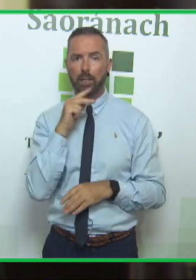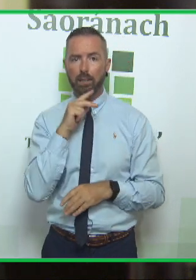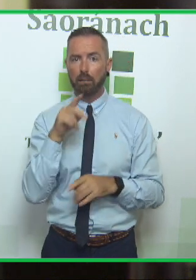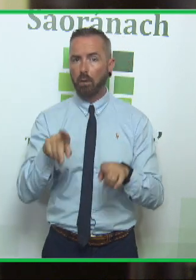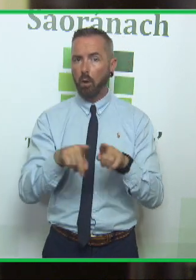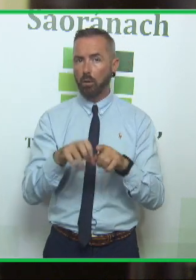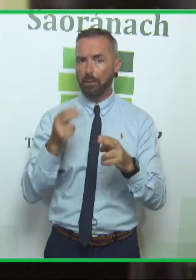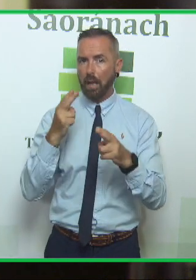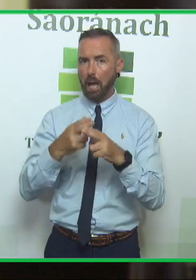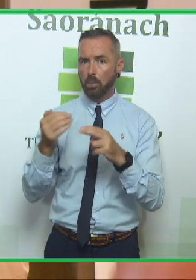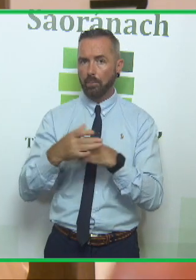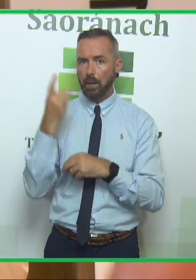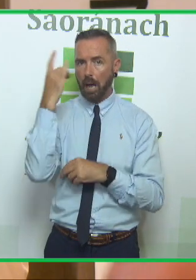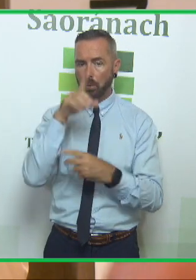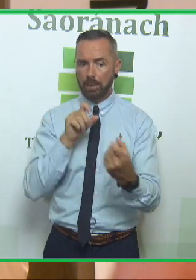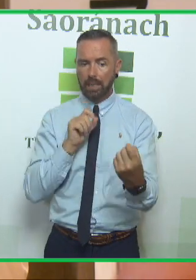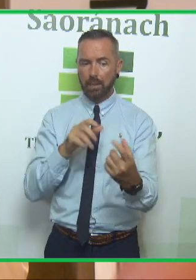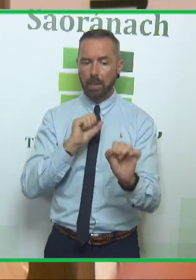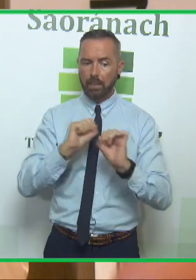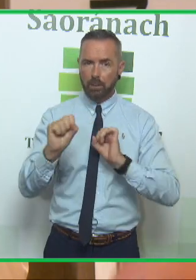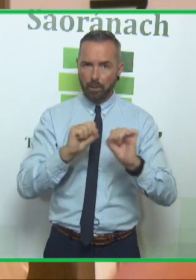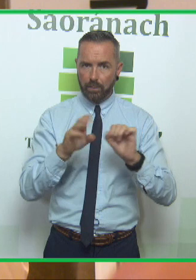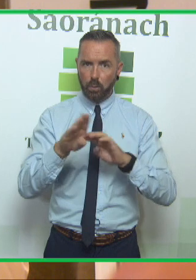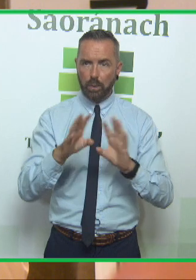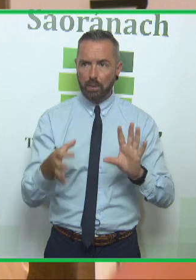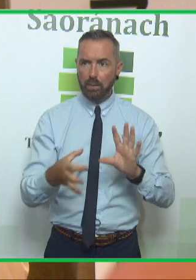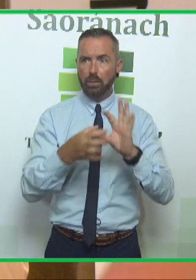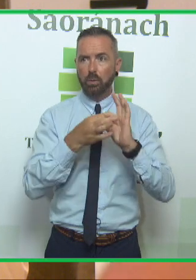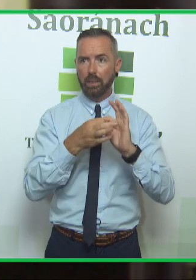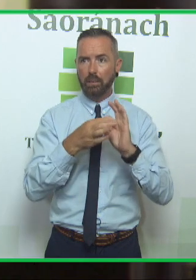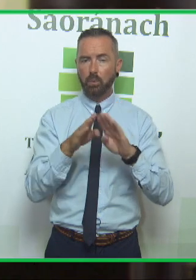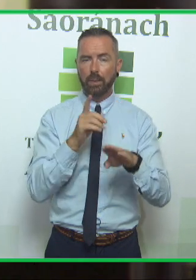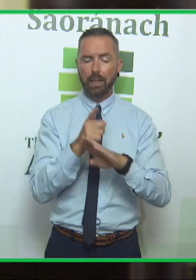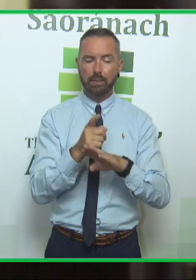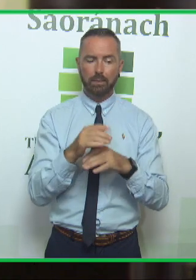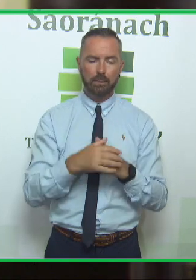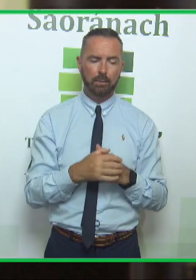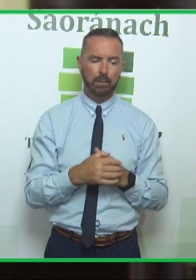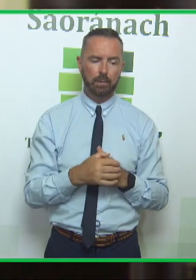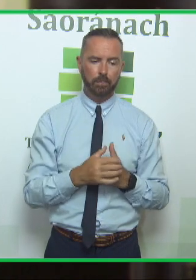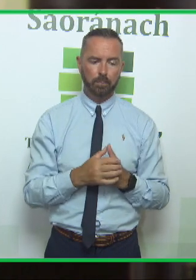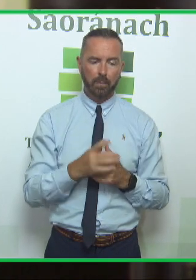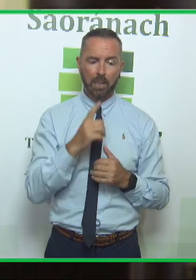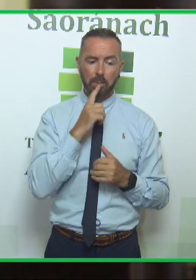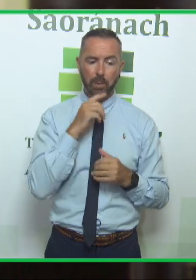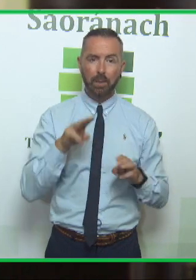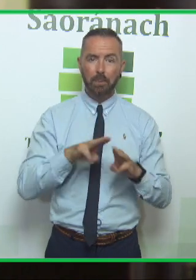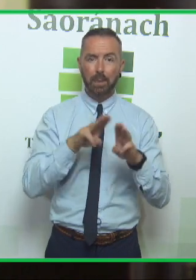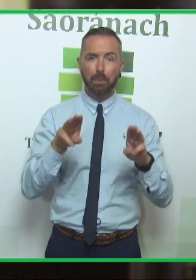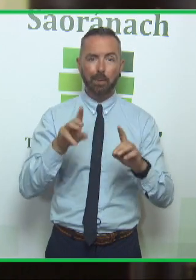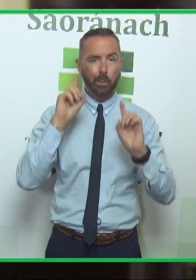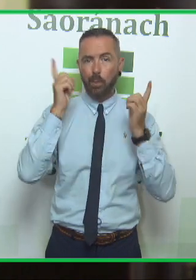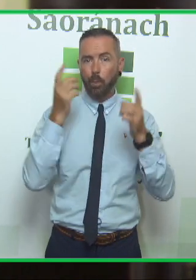hours email service associated with that, but I think it goes to the point that people don't necessarily know about